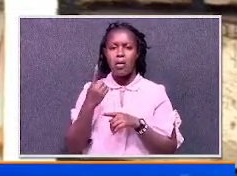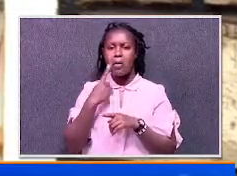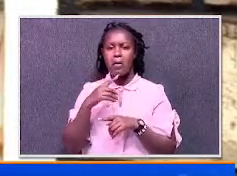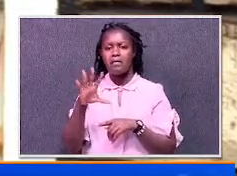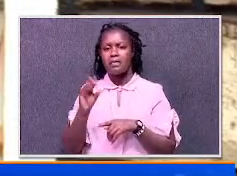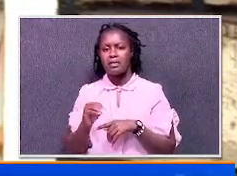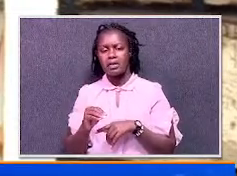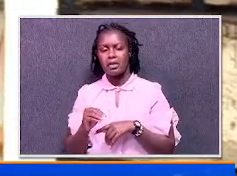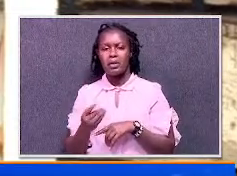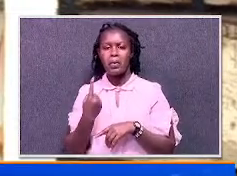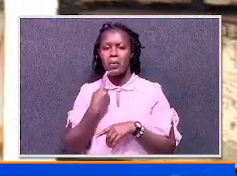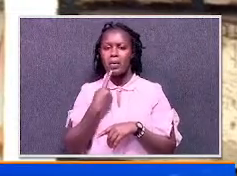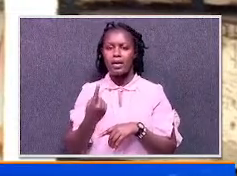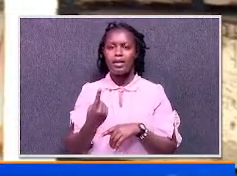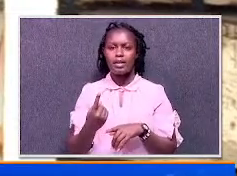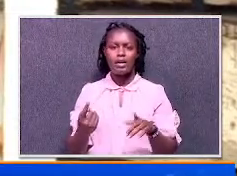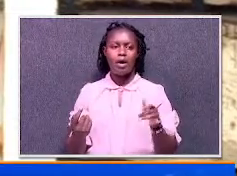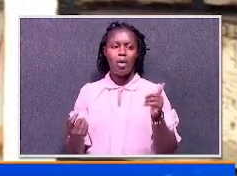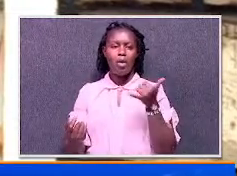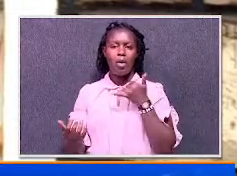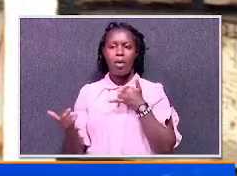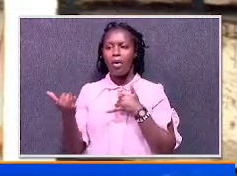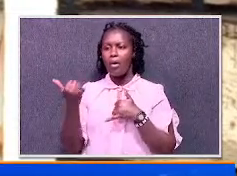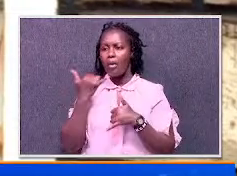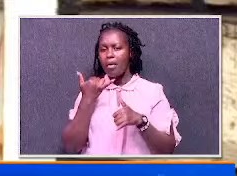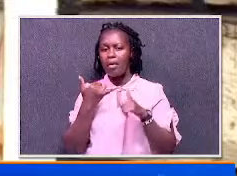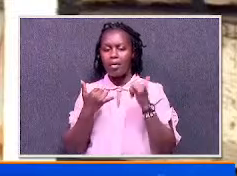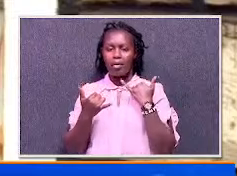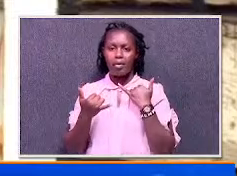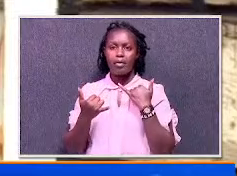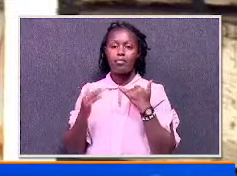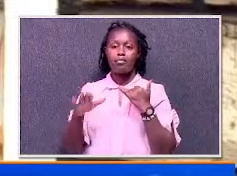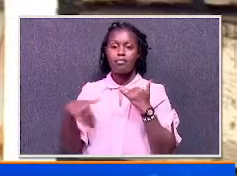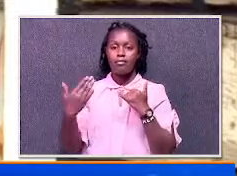150, 100, unknown calls frequently.